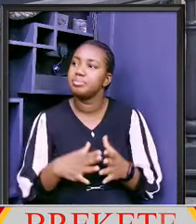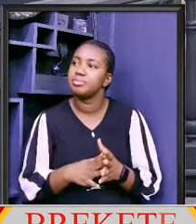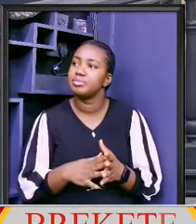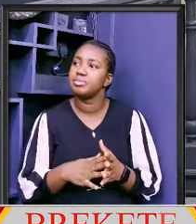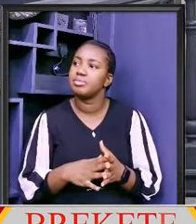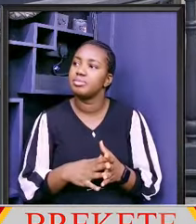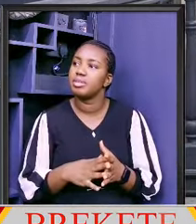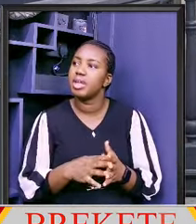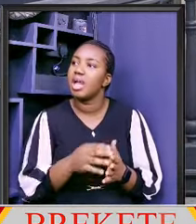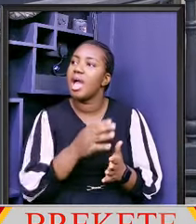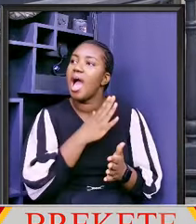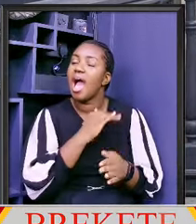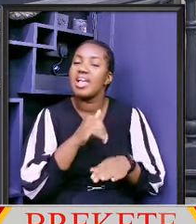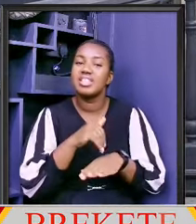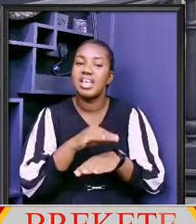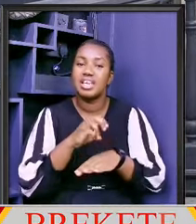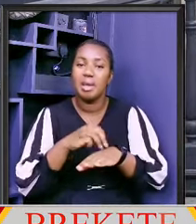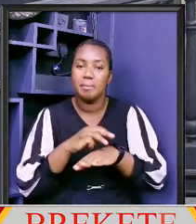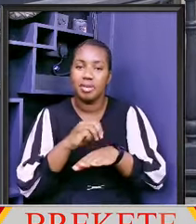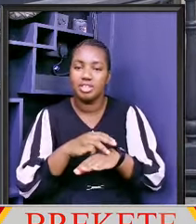there is God, though. Almighty